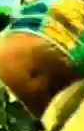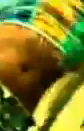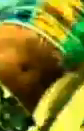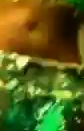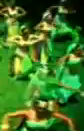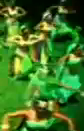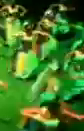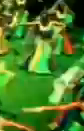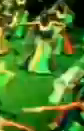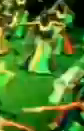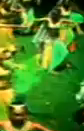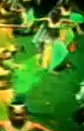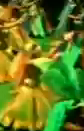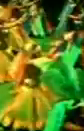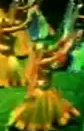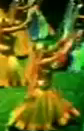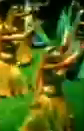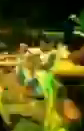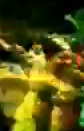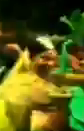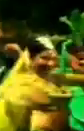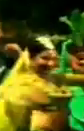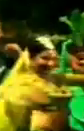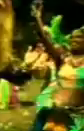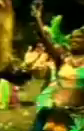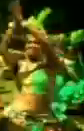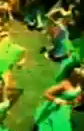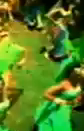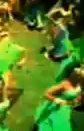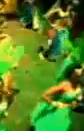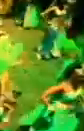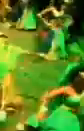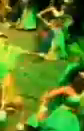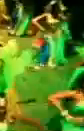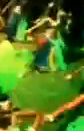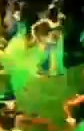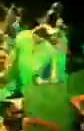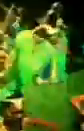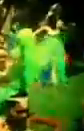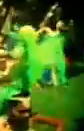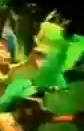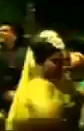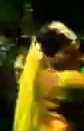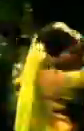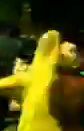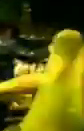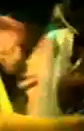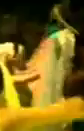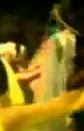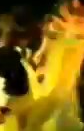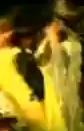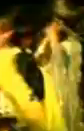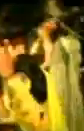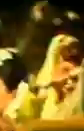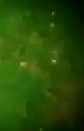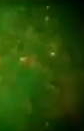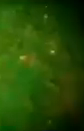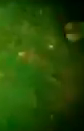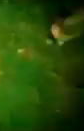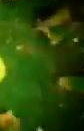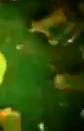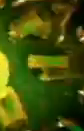Top up 100. Get 25 free. Plus an extra $20. That's 45 free. Top up